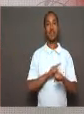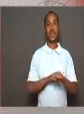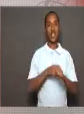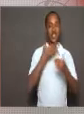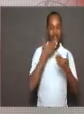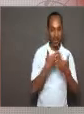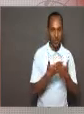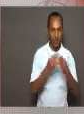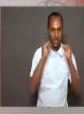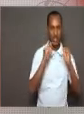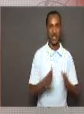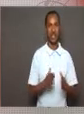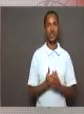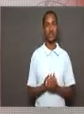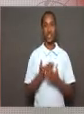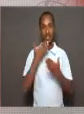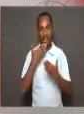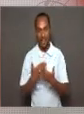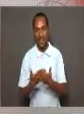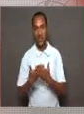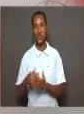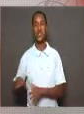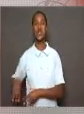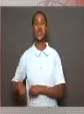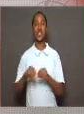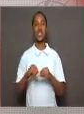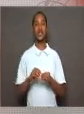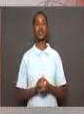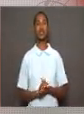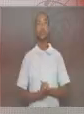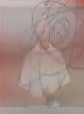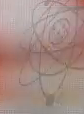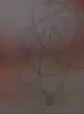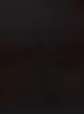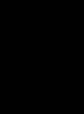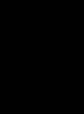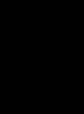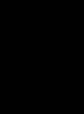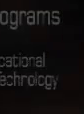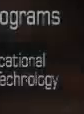time, thank you, teacher. Thank you, students.